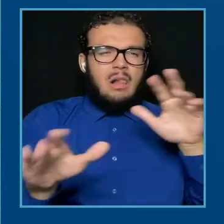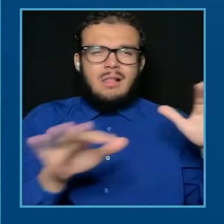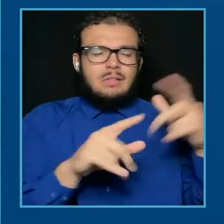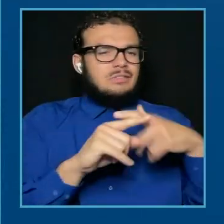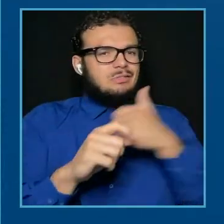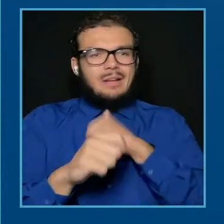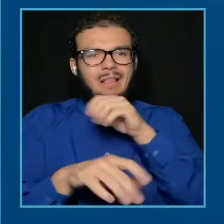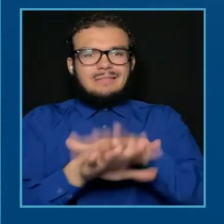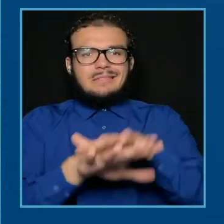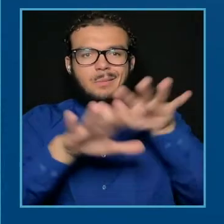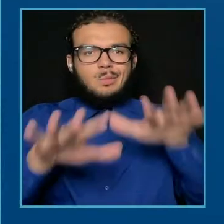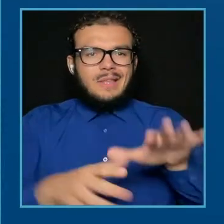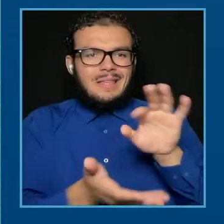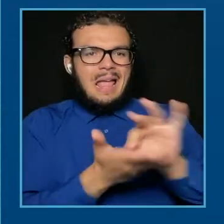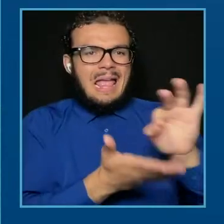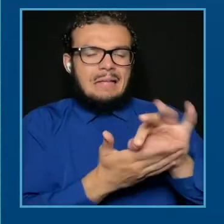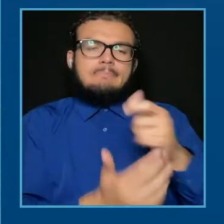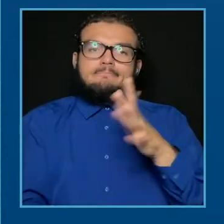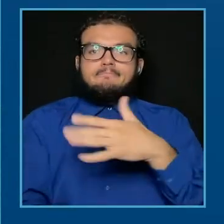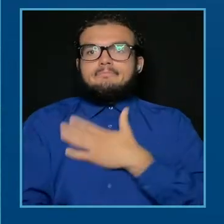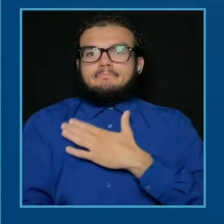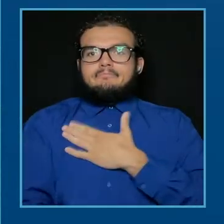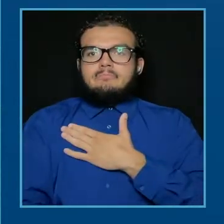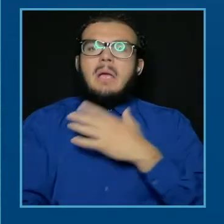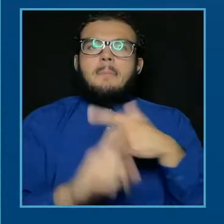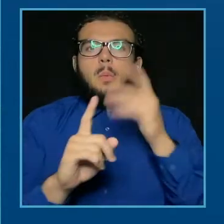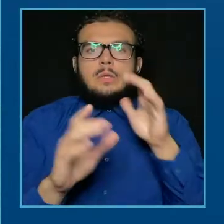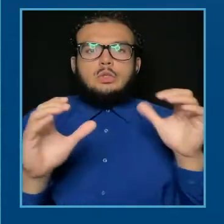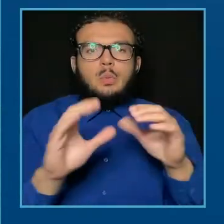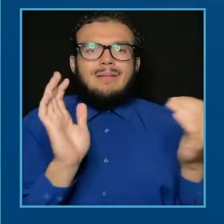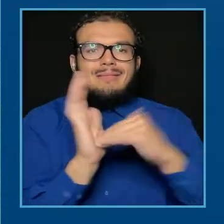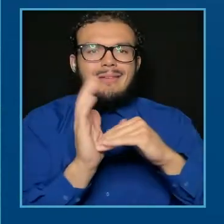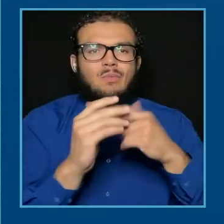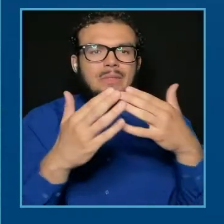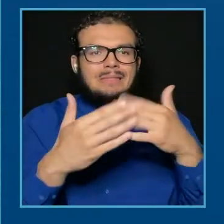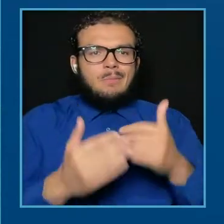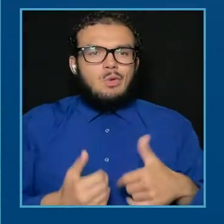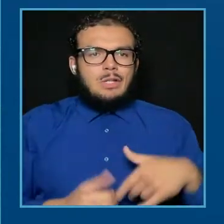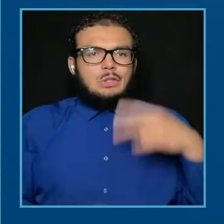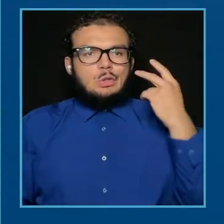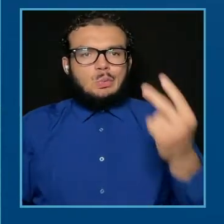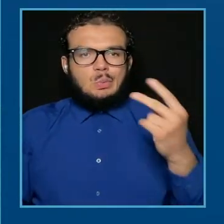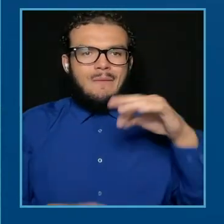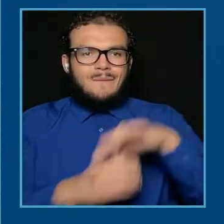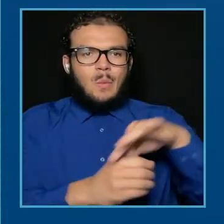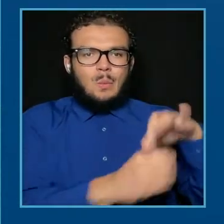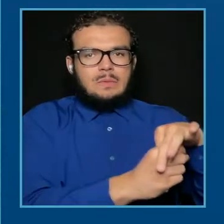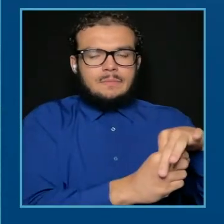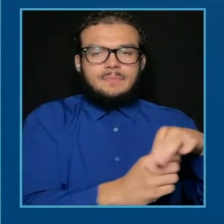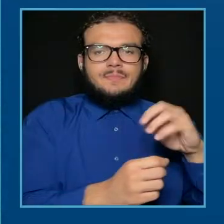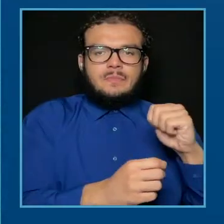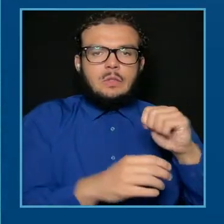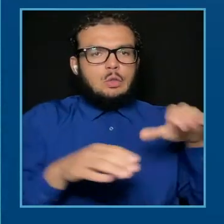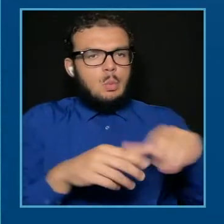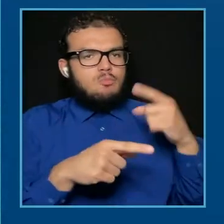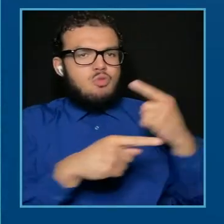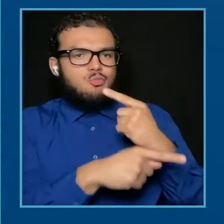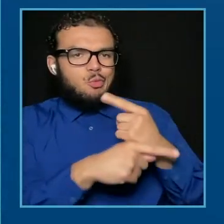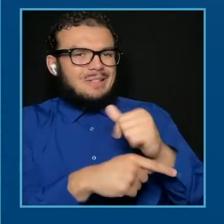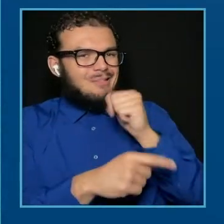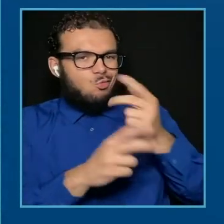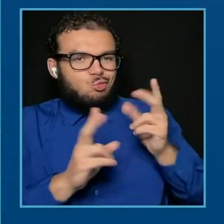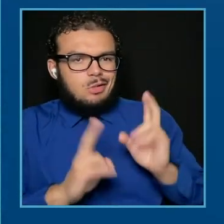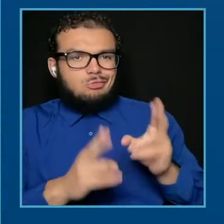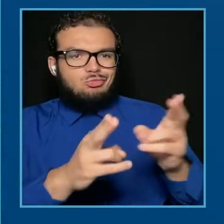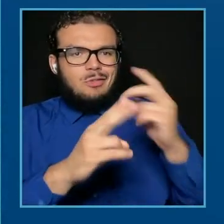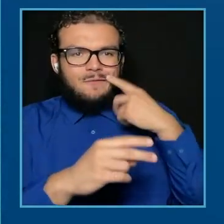count. Apologies. We're going to do it again. We're going to separate these 2 votes and do it properly and not be rushed in the late hours